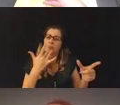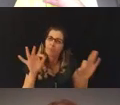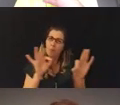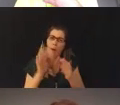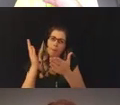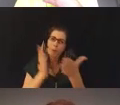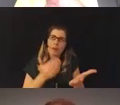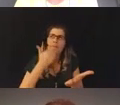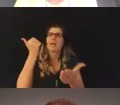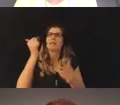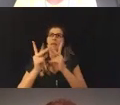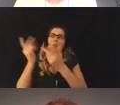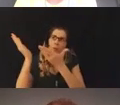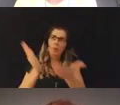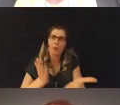to you.